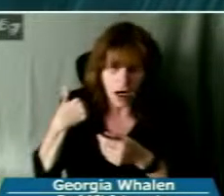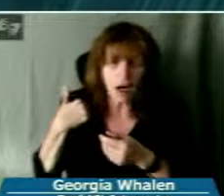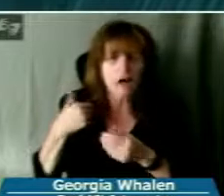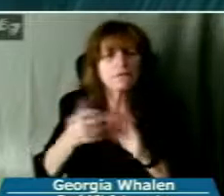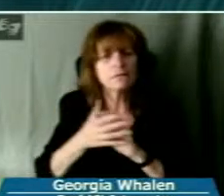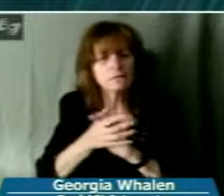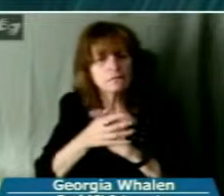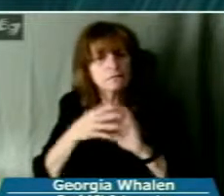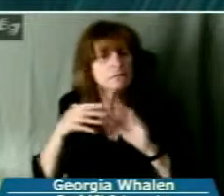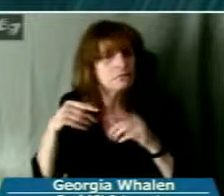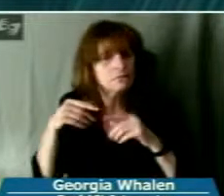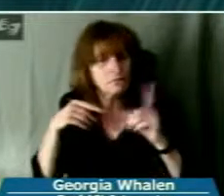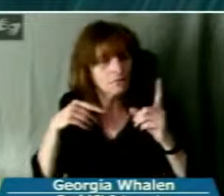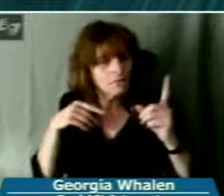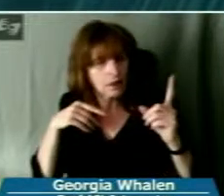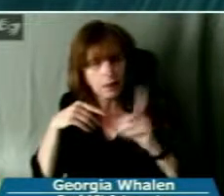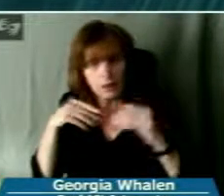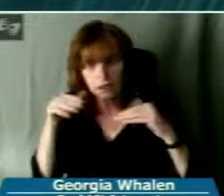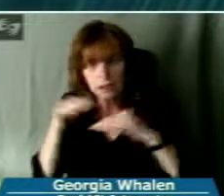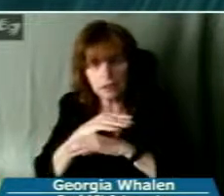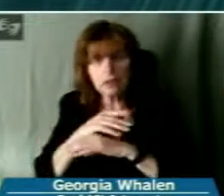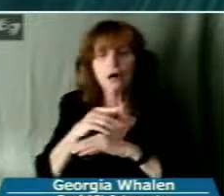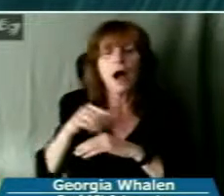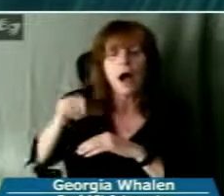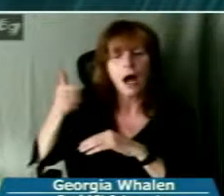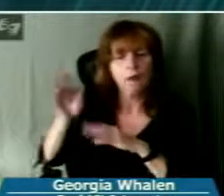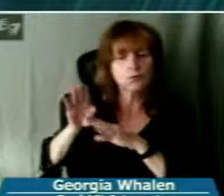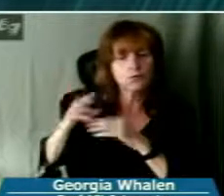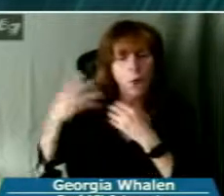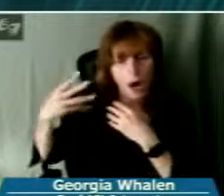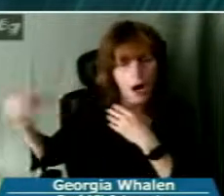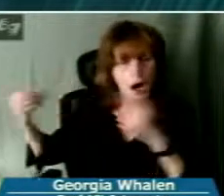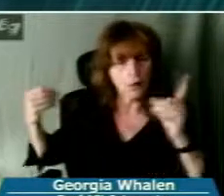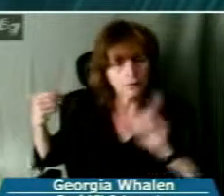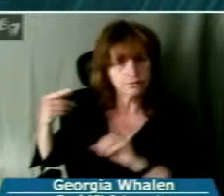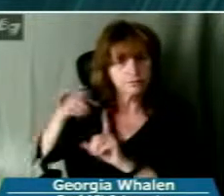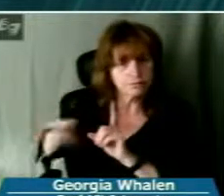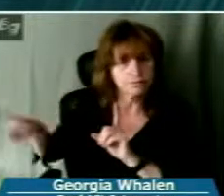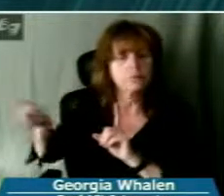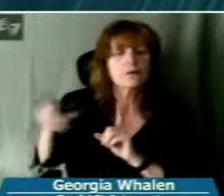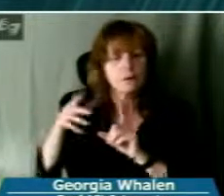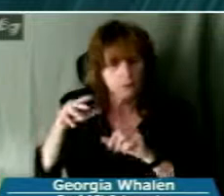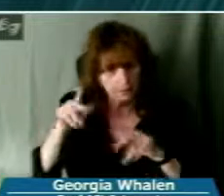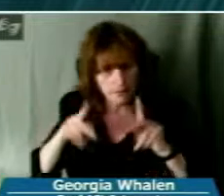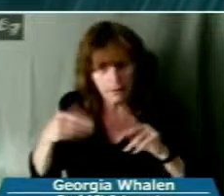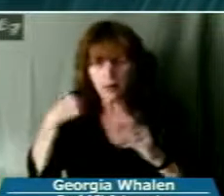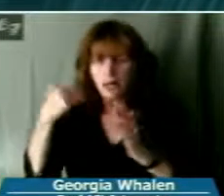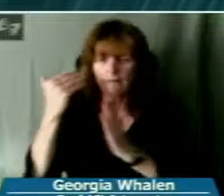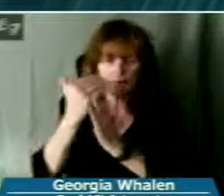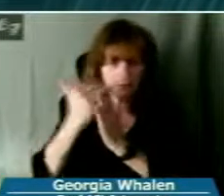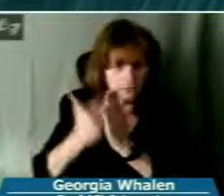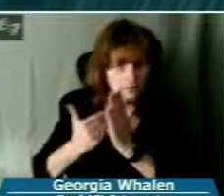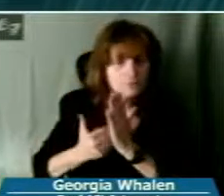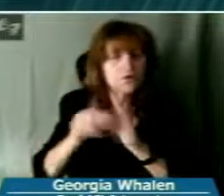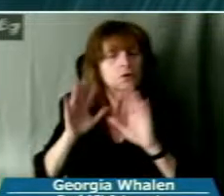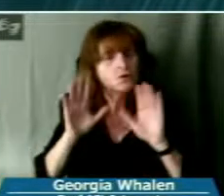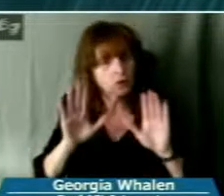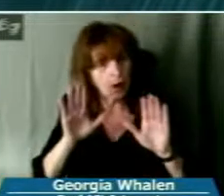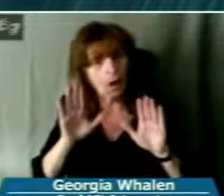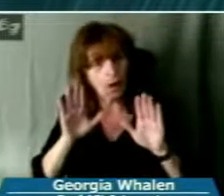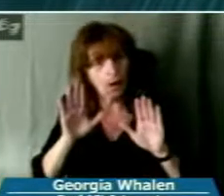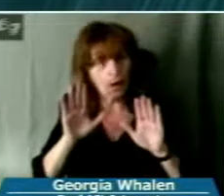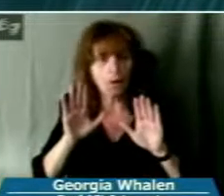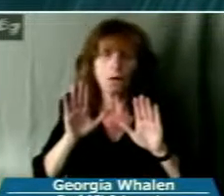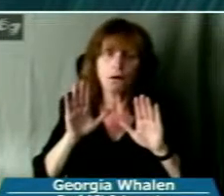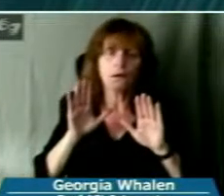facility. There will be different expectations on people when they come. And so life is going to be a little bit different. So those are